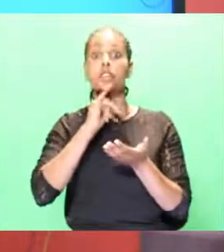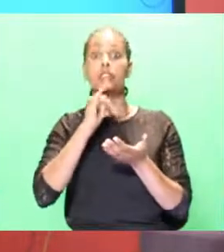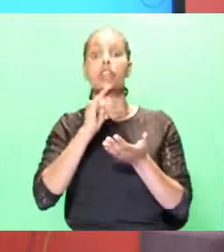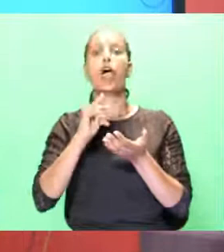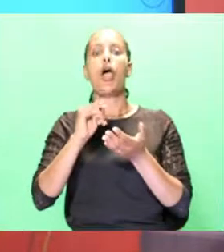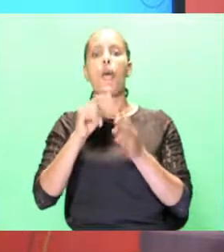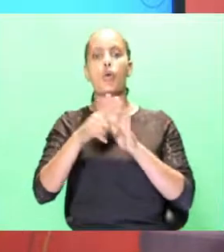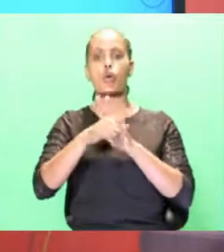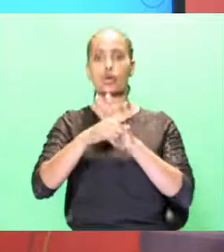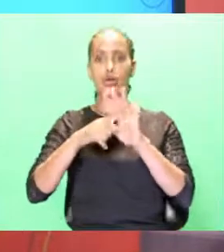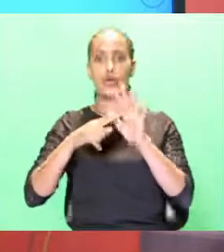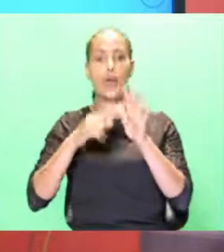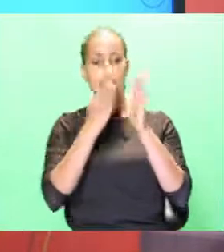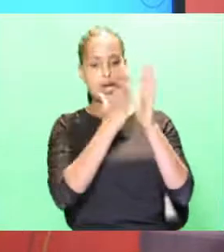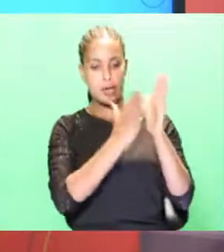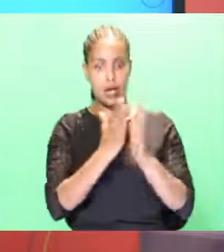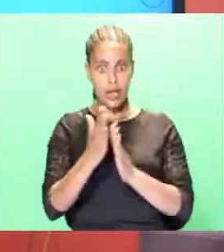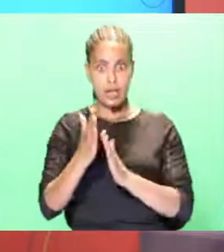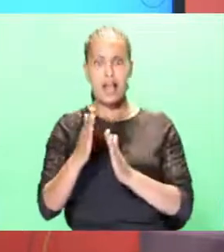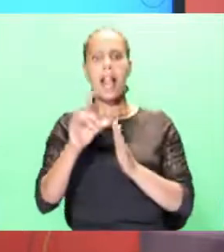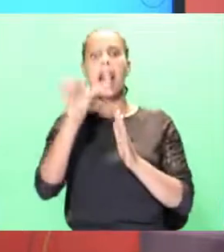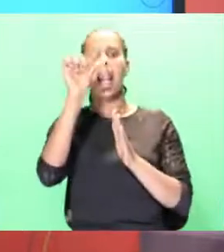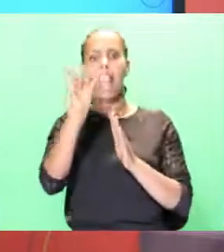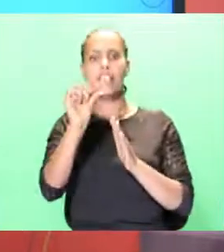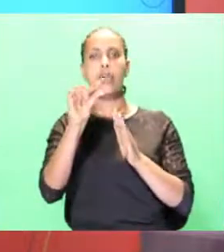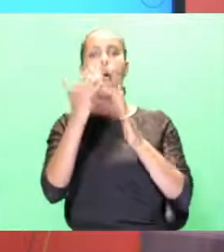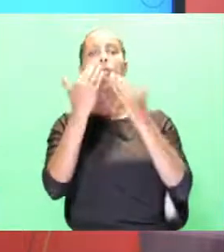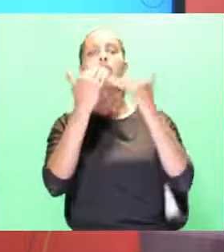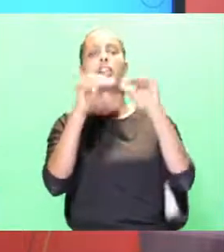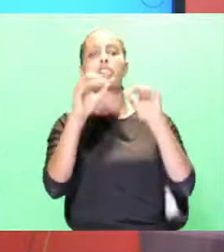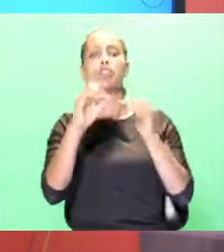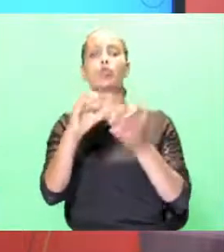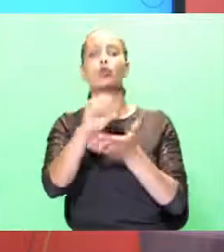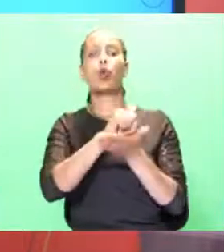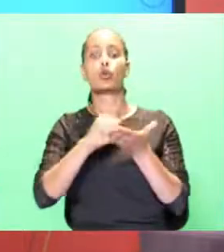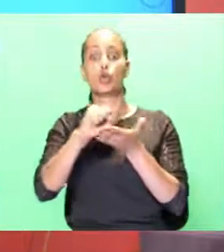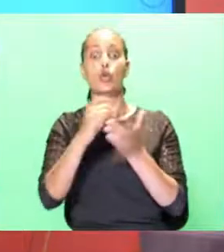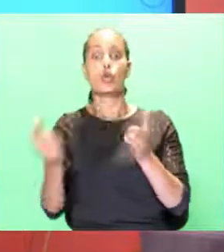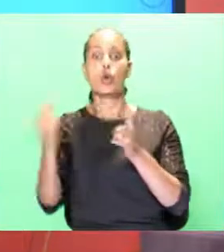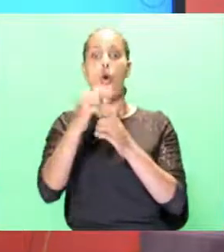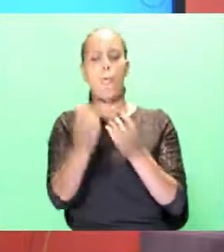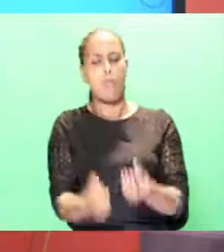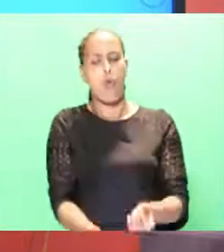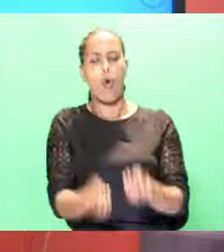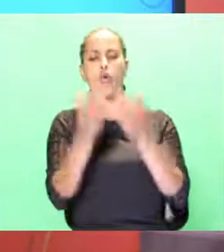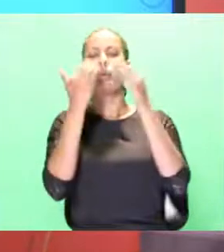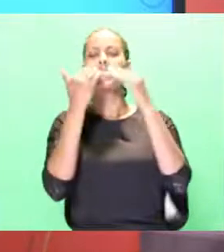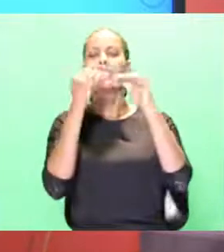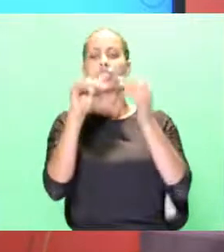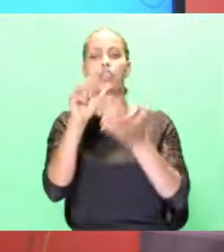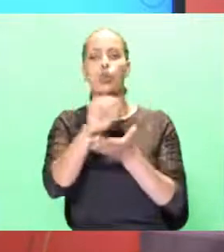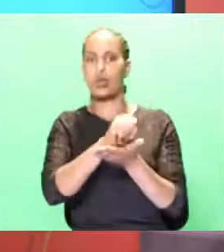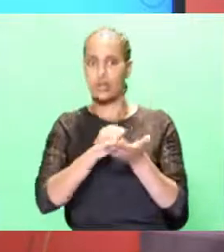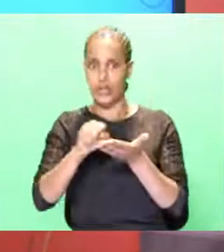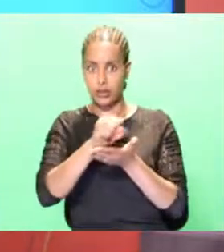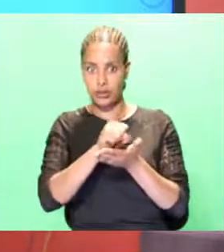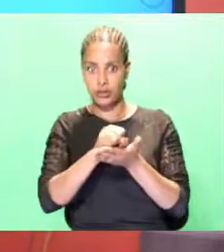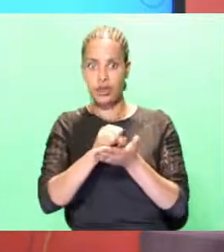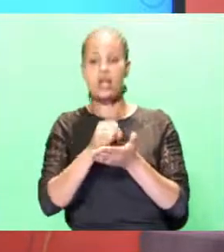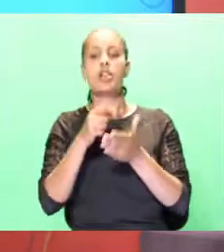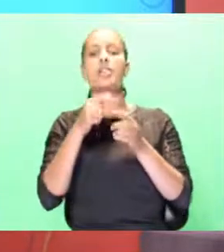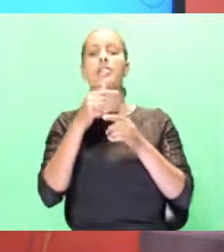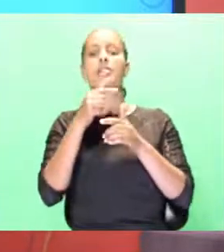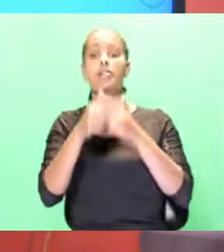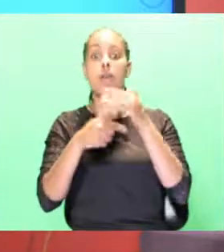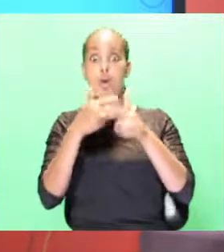a procedure of preparing less concentrated solution from a more concentrated solution. In